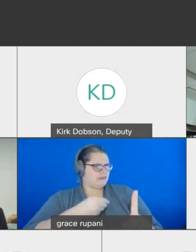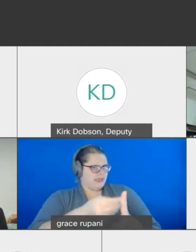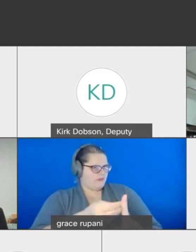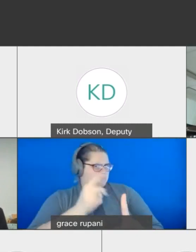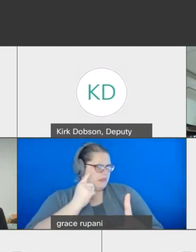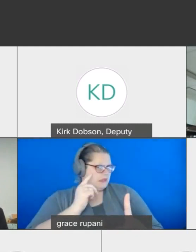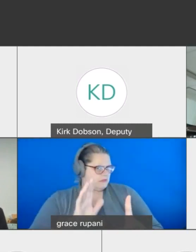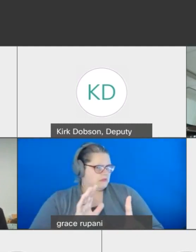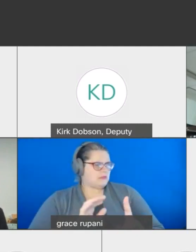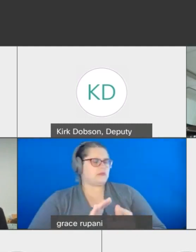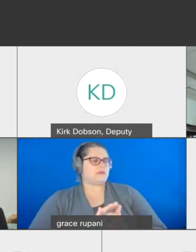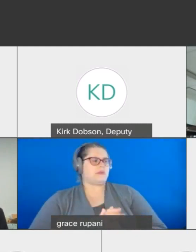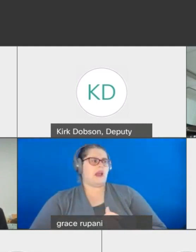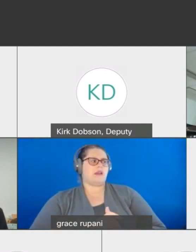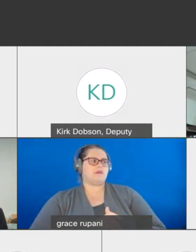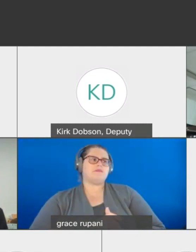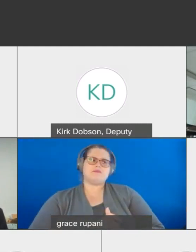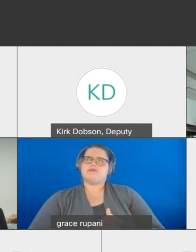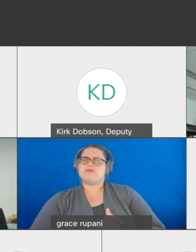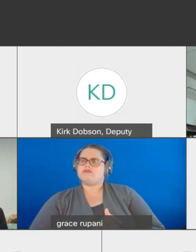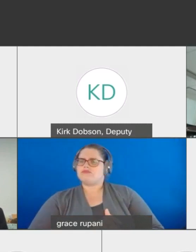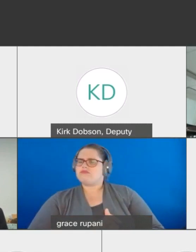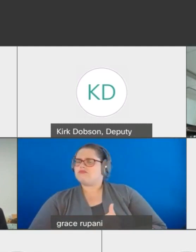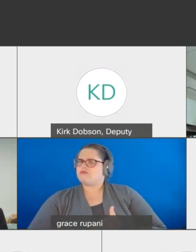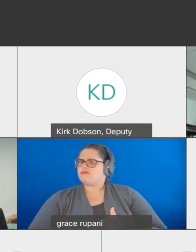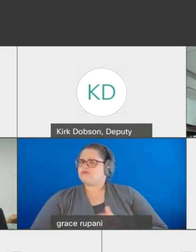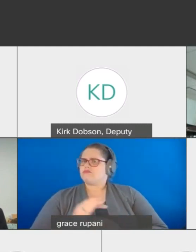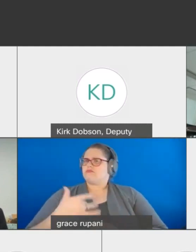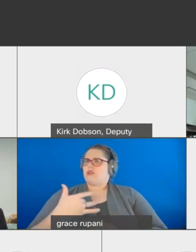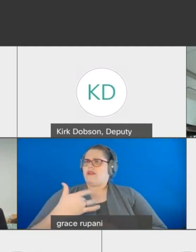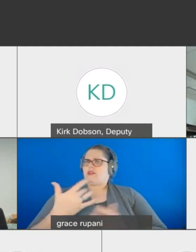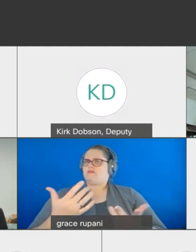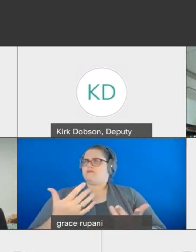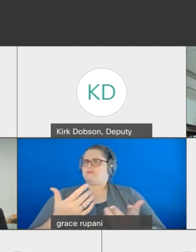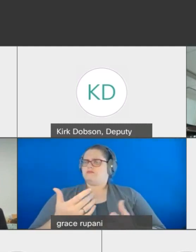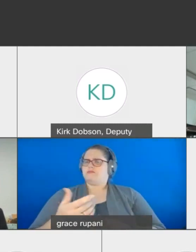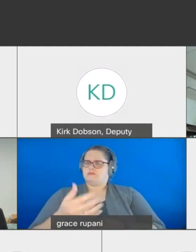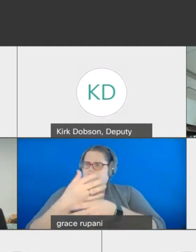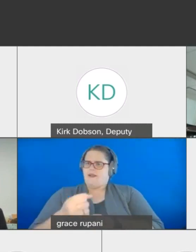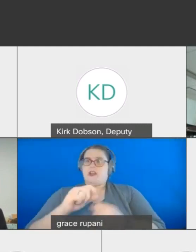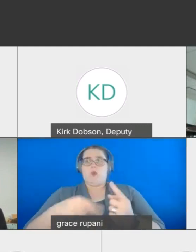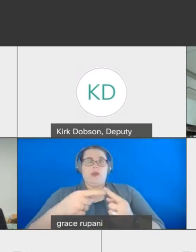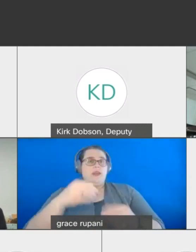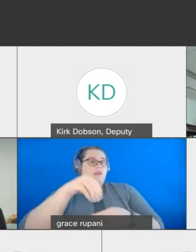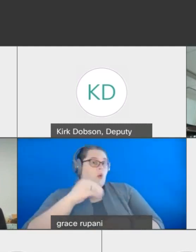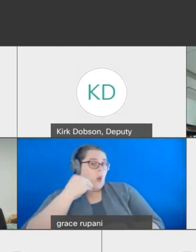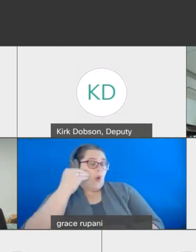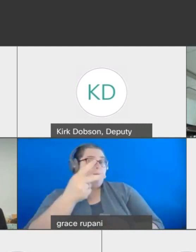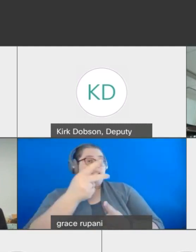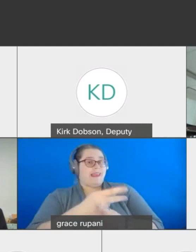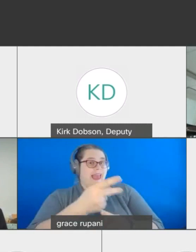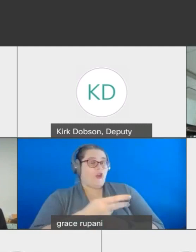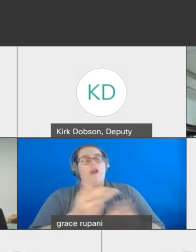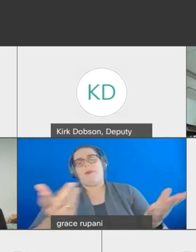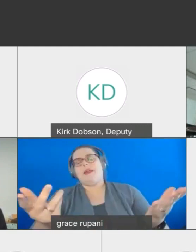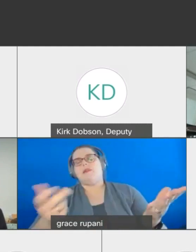And I'm quite confident, making sure that when they provide in-home care, providing care in the community is not